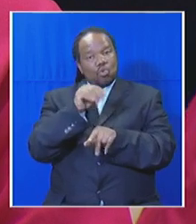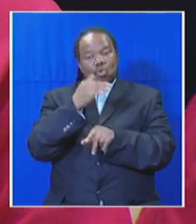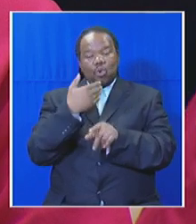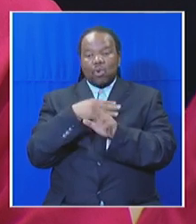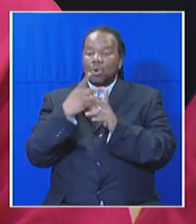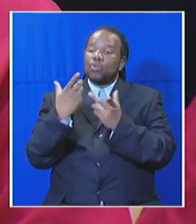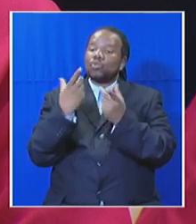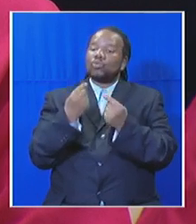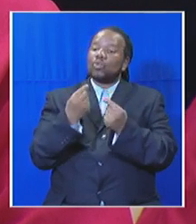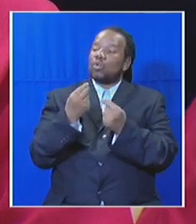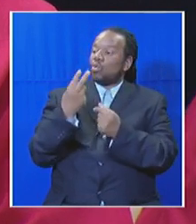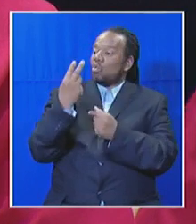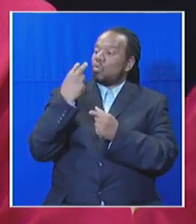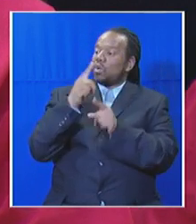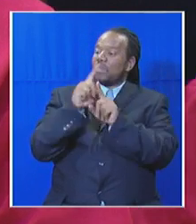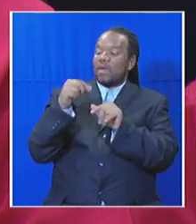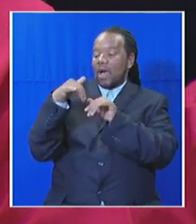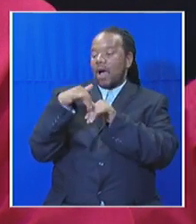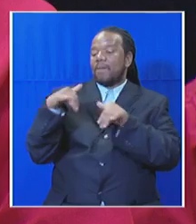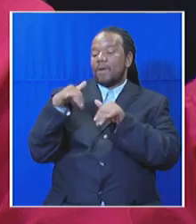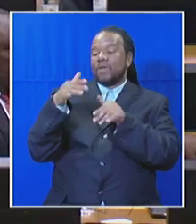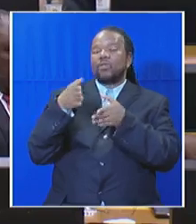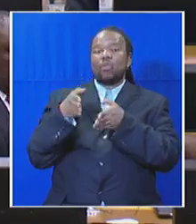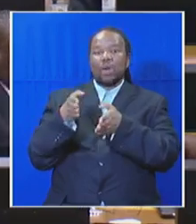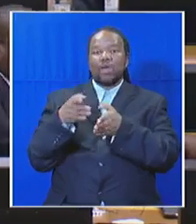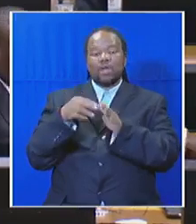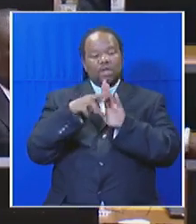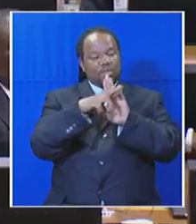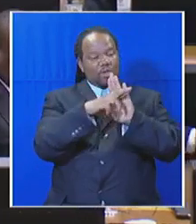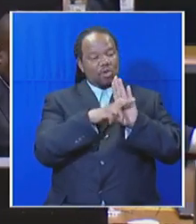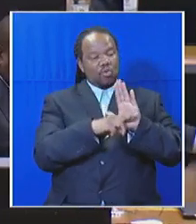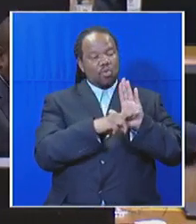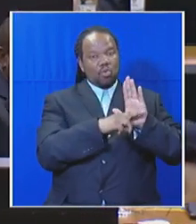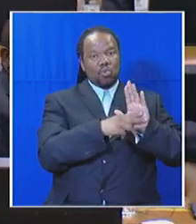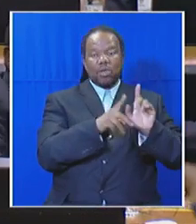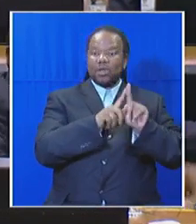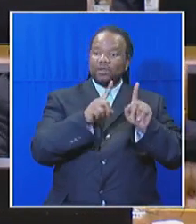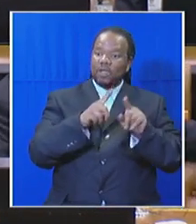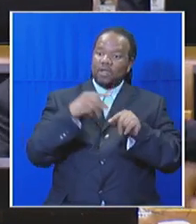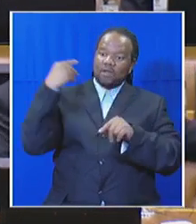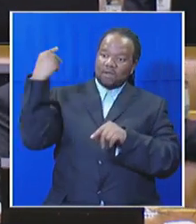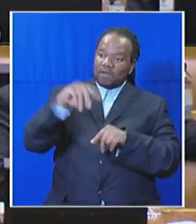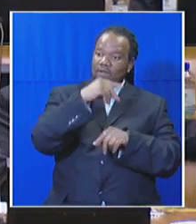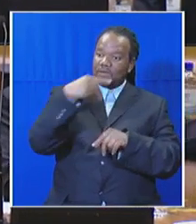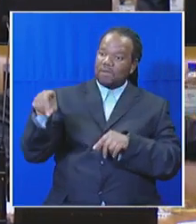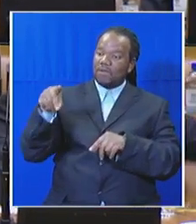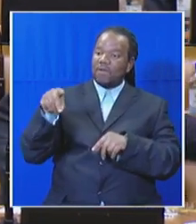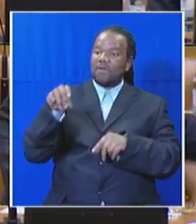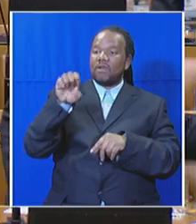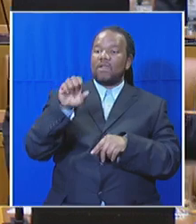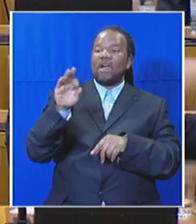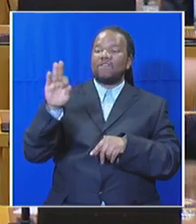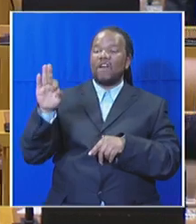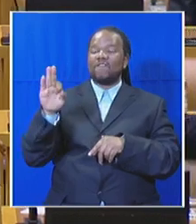apartheid-era crowd control measures, including the rule in this parliament to assault EFF members. Who is holding